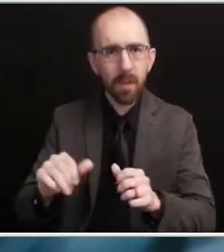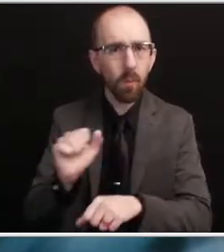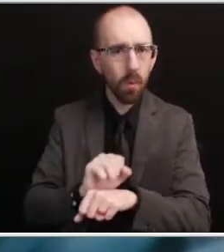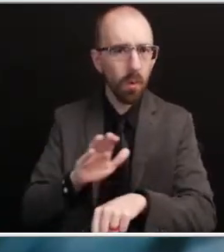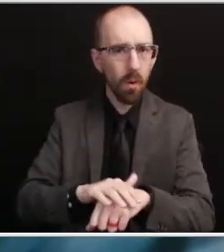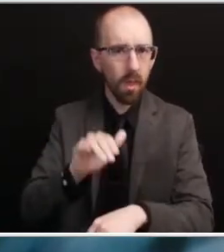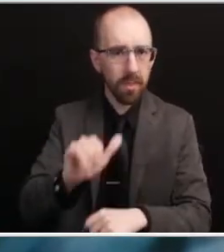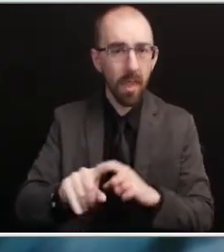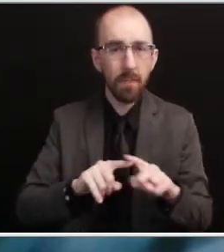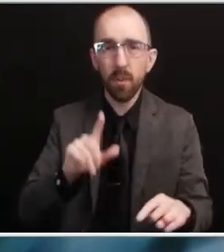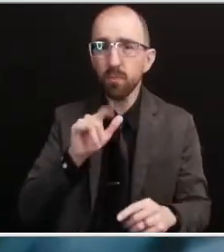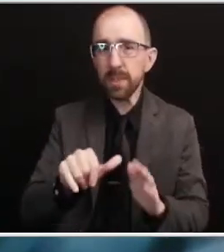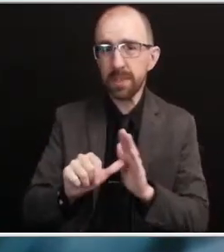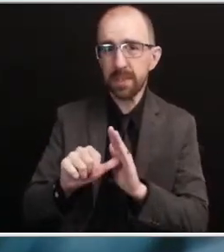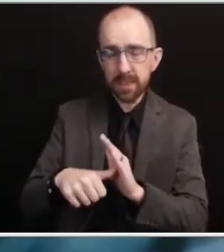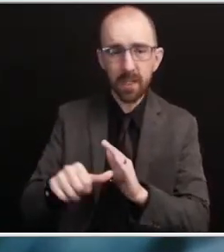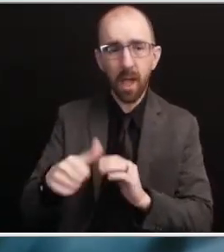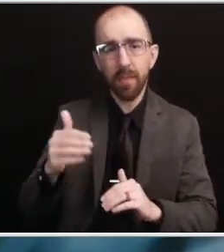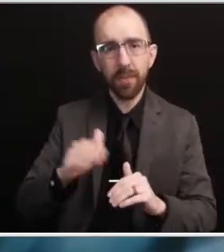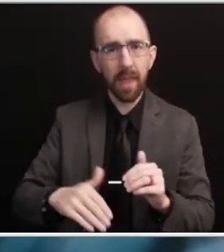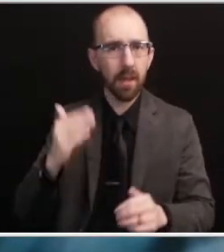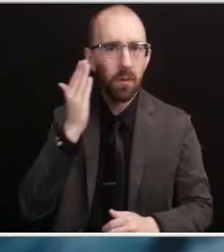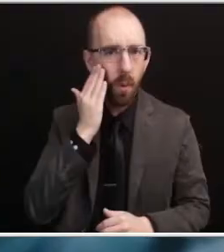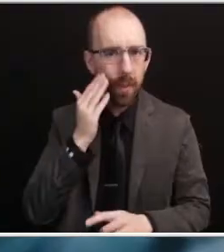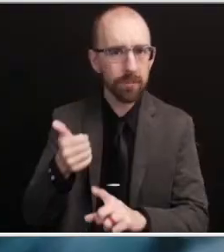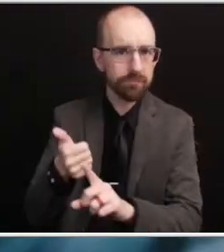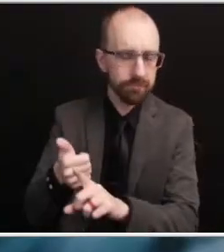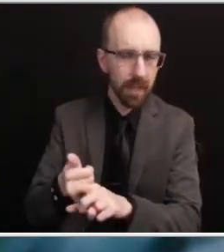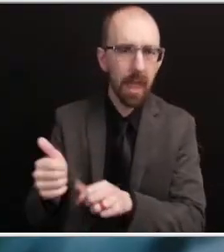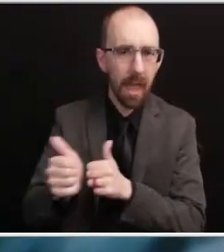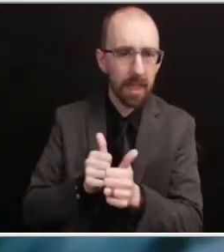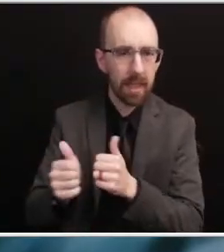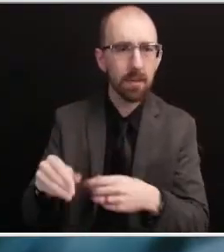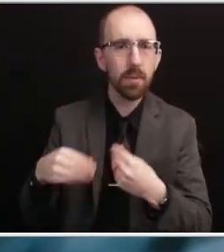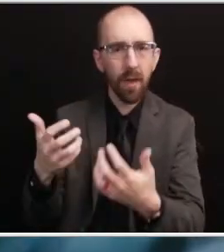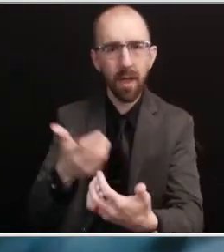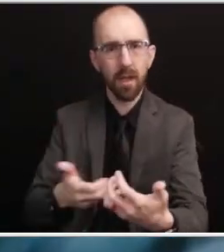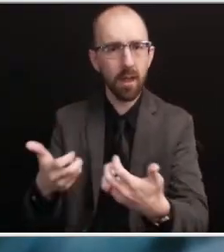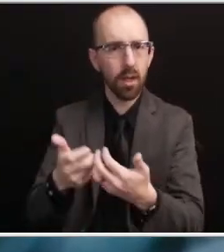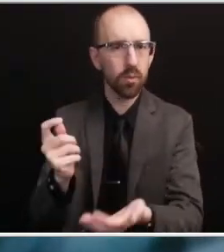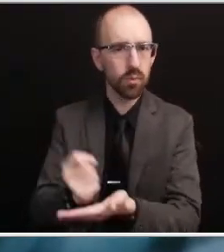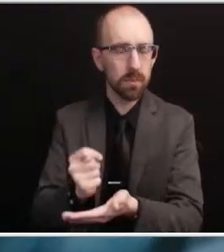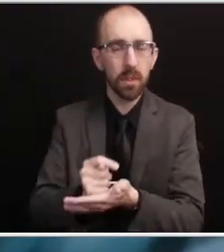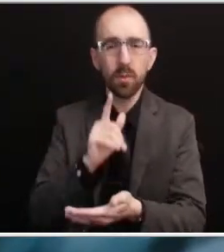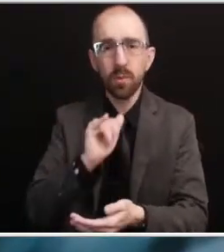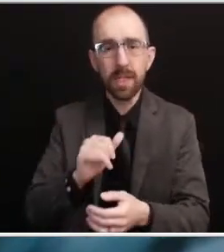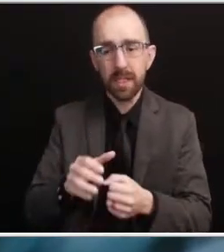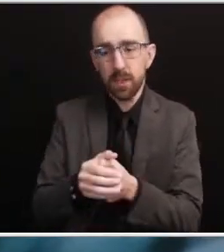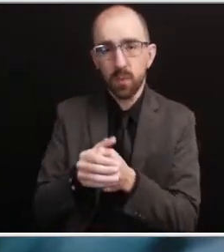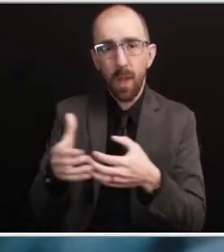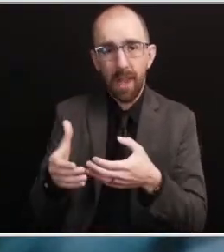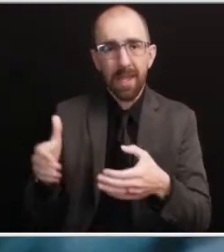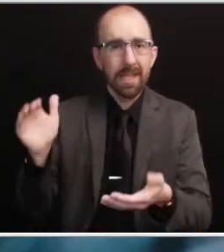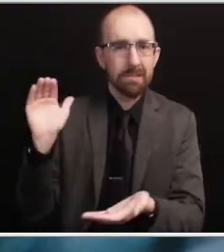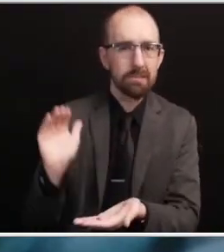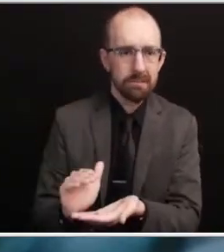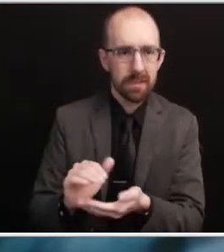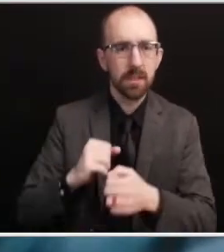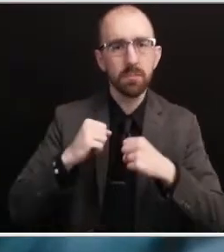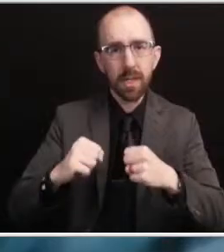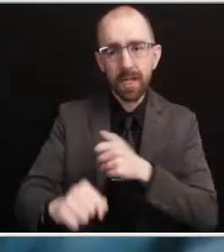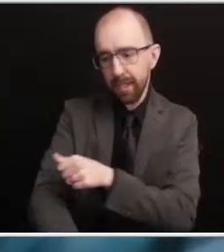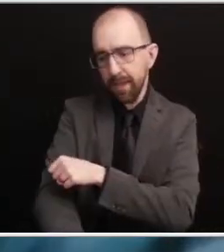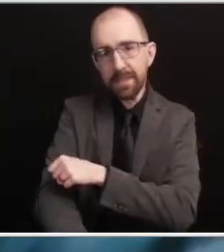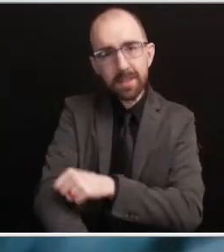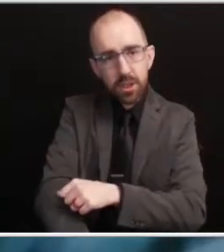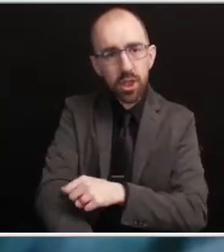early emphasis outside of getting to know the athlete to provide some tailored treatment is really getting the swelling down, protecting their incision, watching